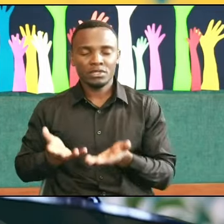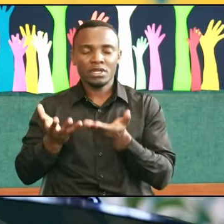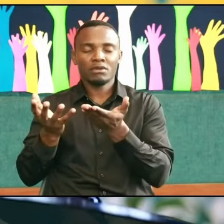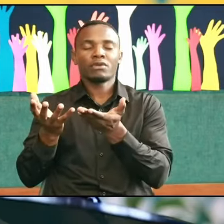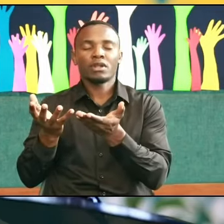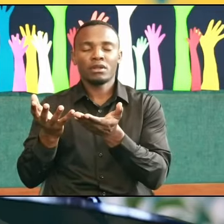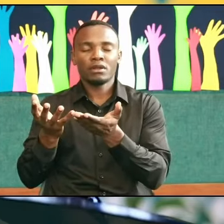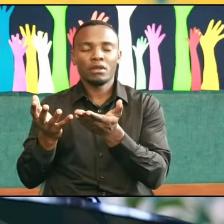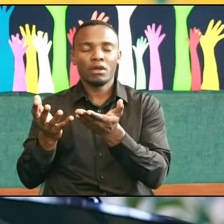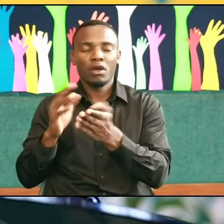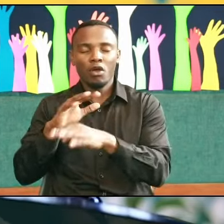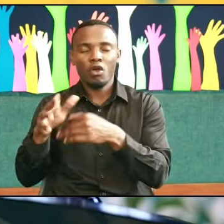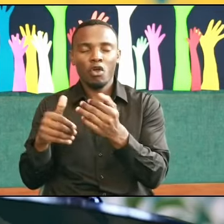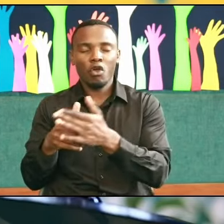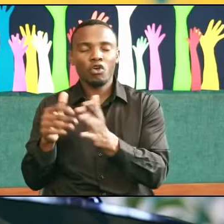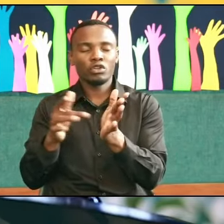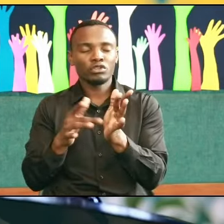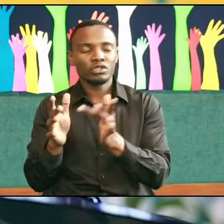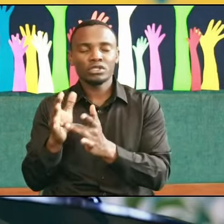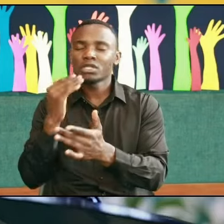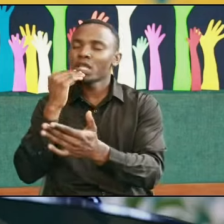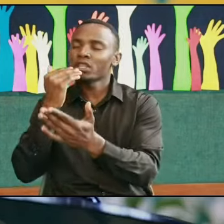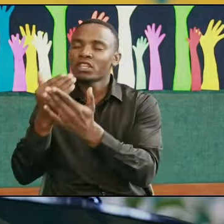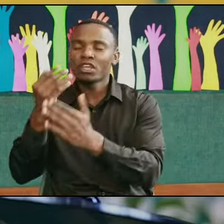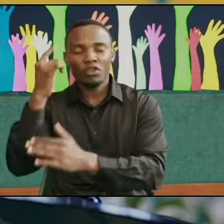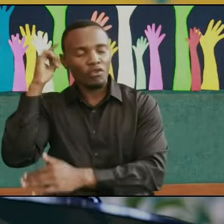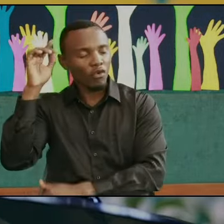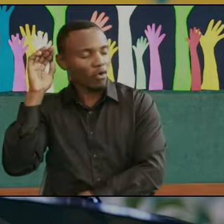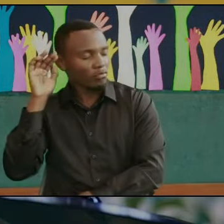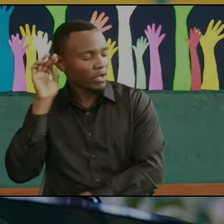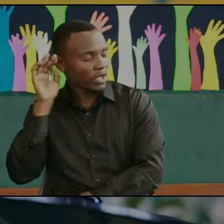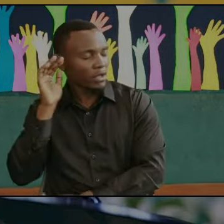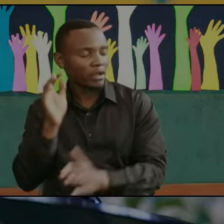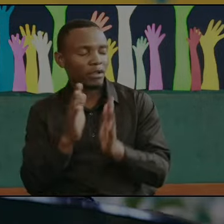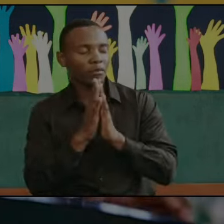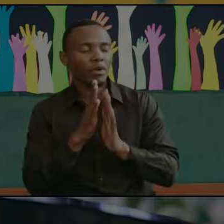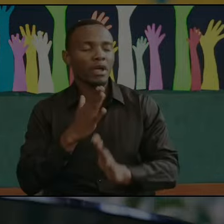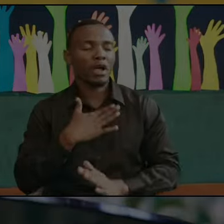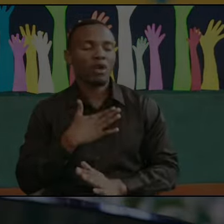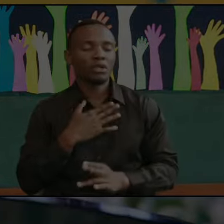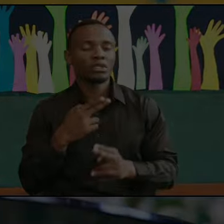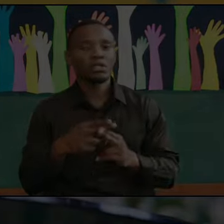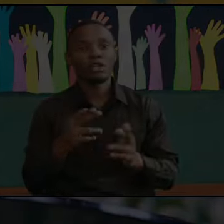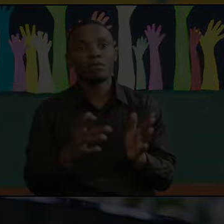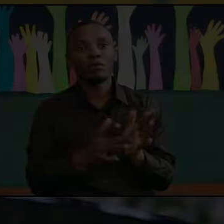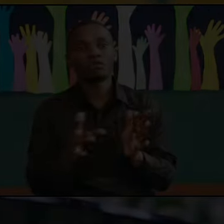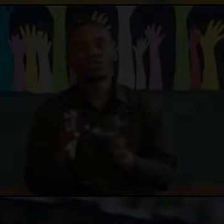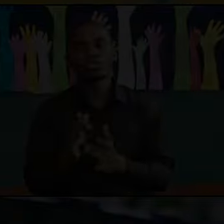Thank you, Lord, for hearing our prayer. In Jesus' name, amen.